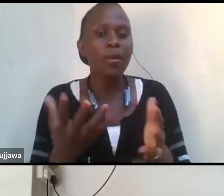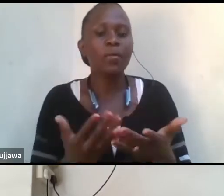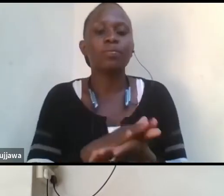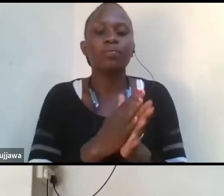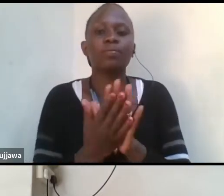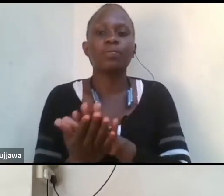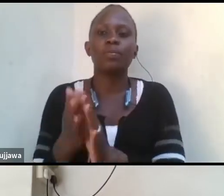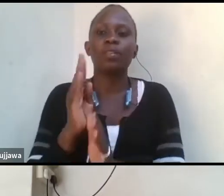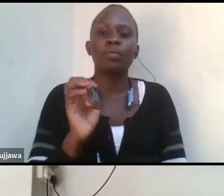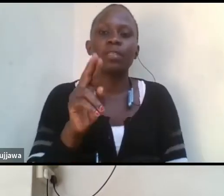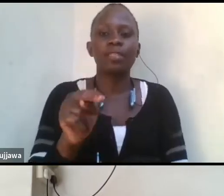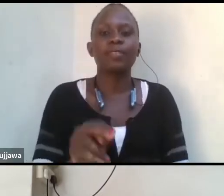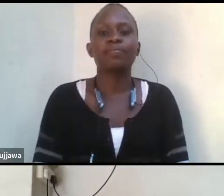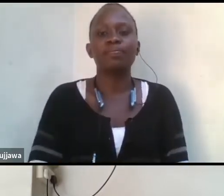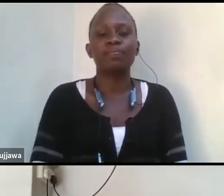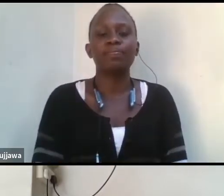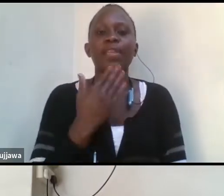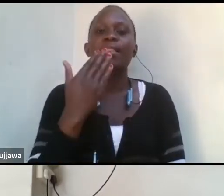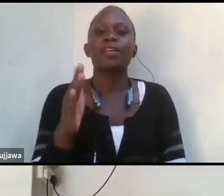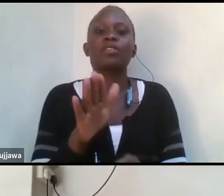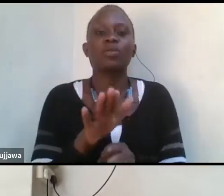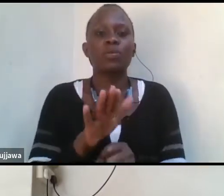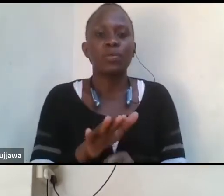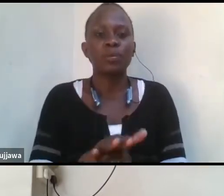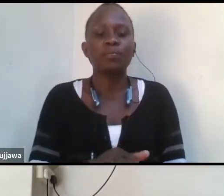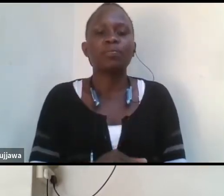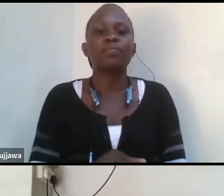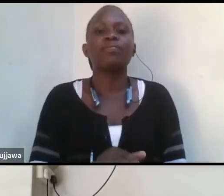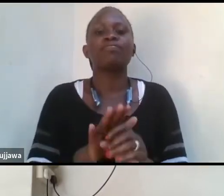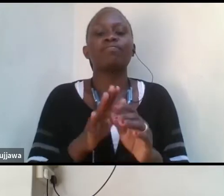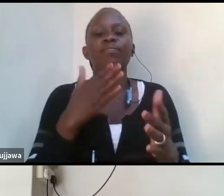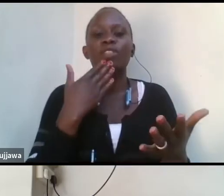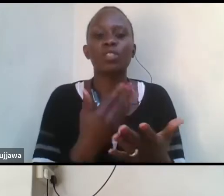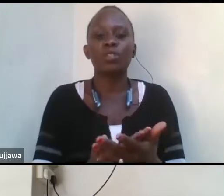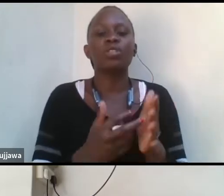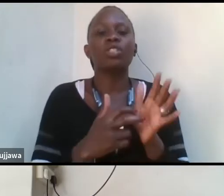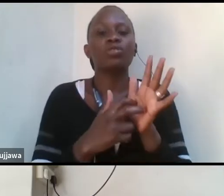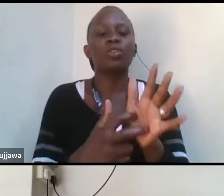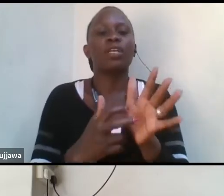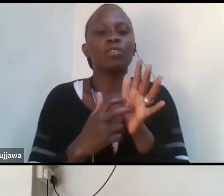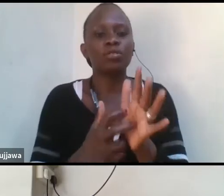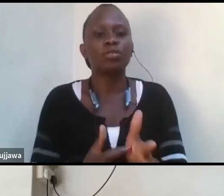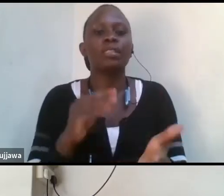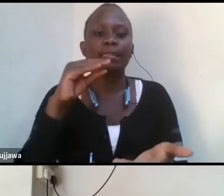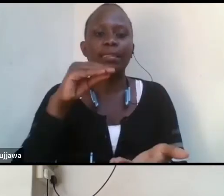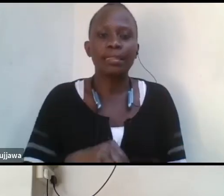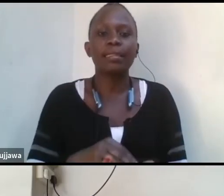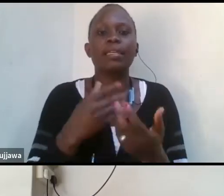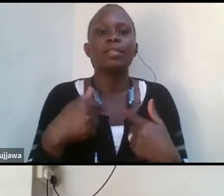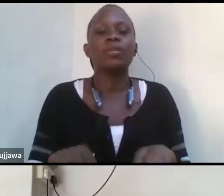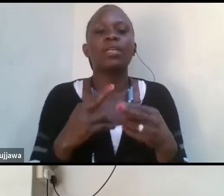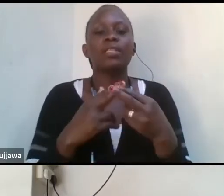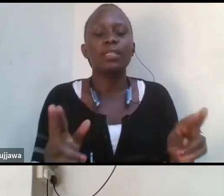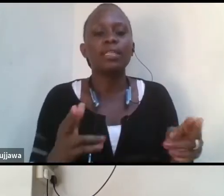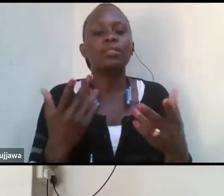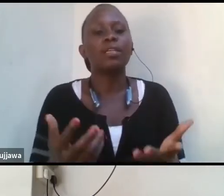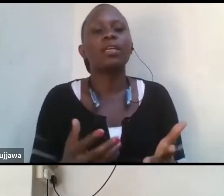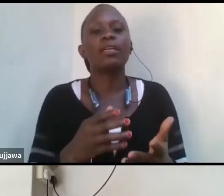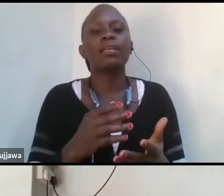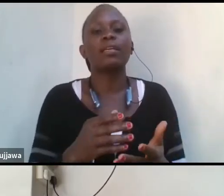Thank you very much, Dennis, for that lovely introduction. Of course, again, as we get started, just to reiterate what Dennis has said, over the